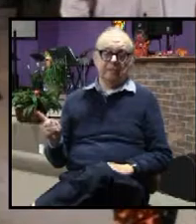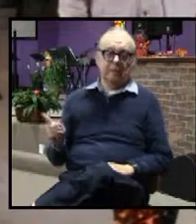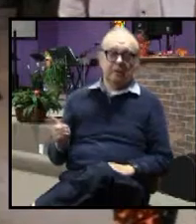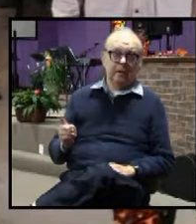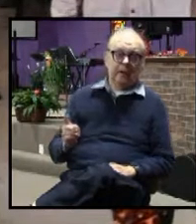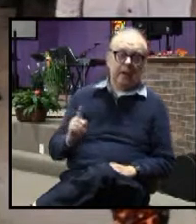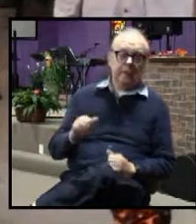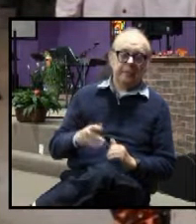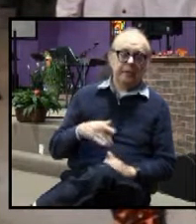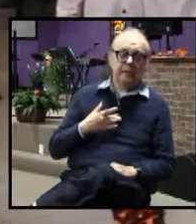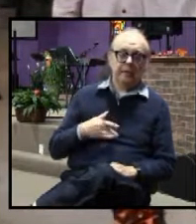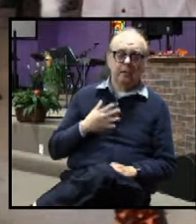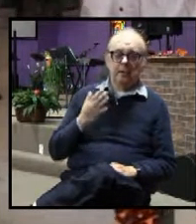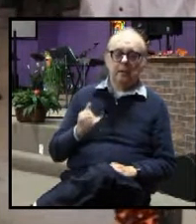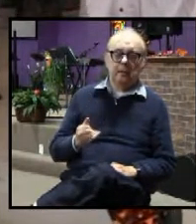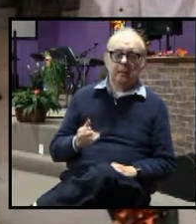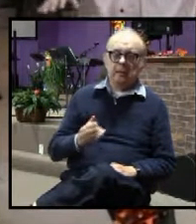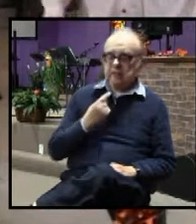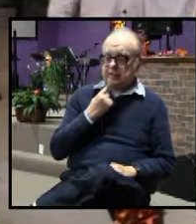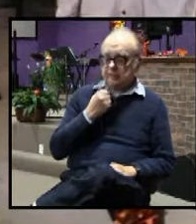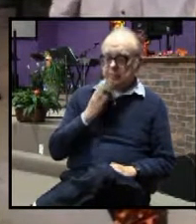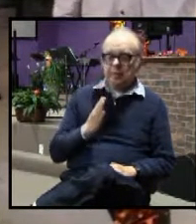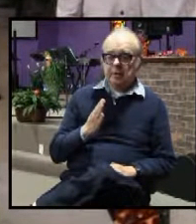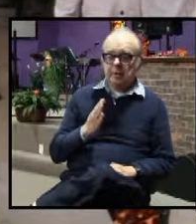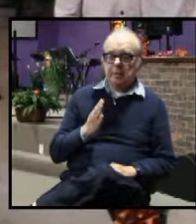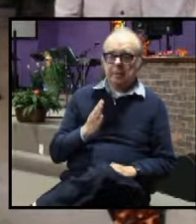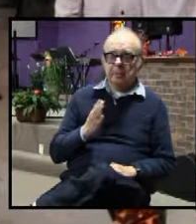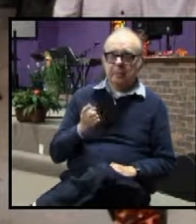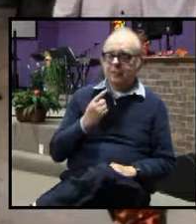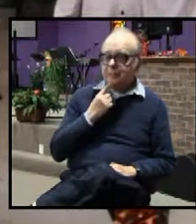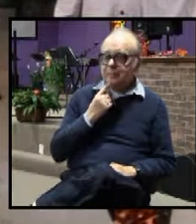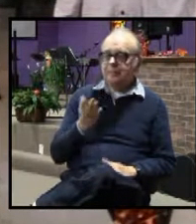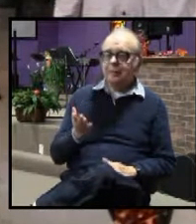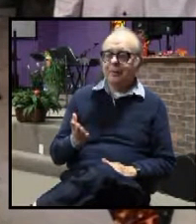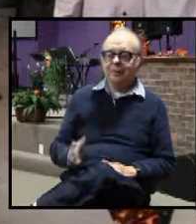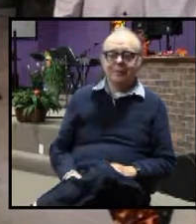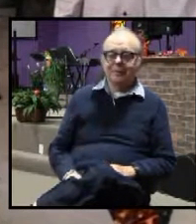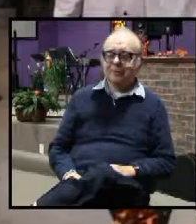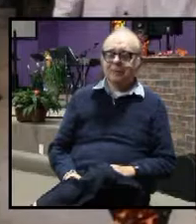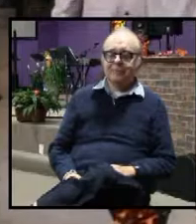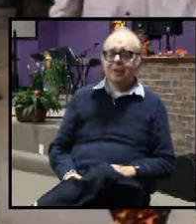And how many of you all feel that because you let God down, you disappointed him?